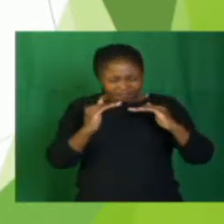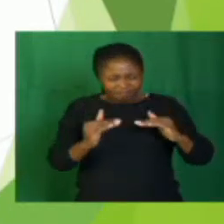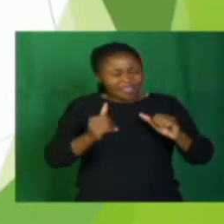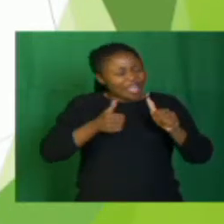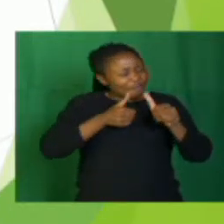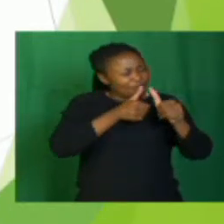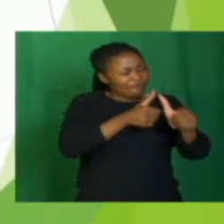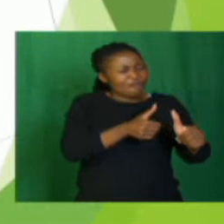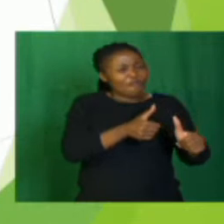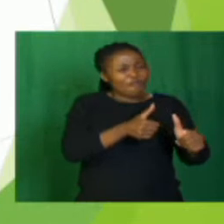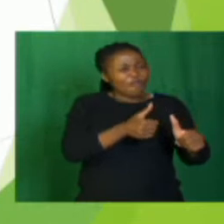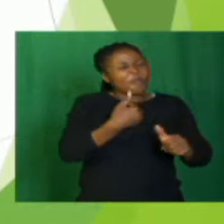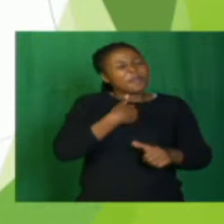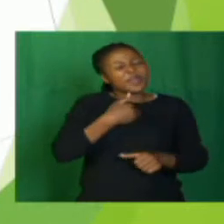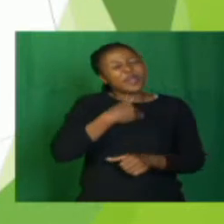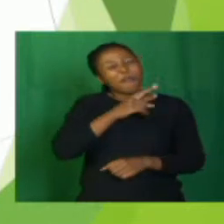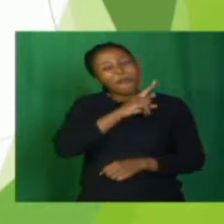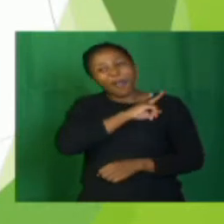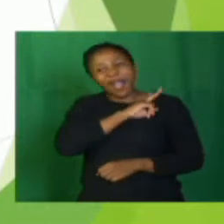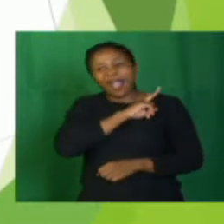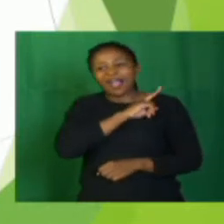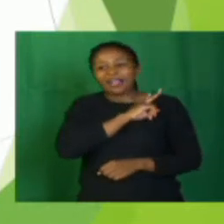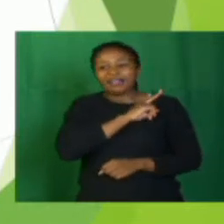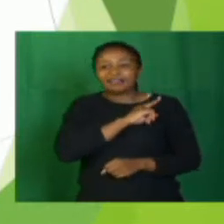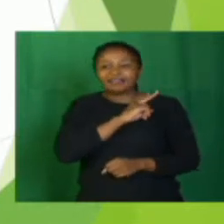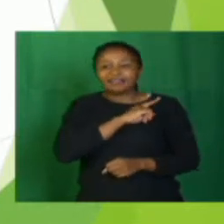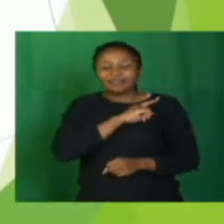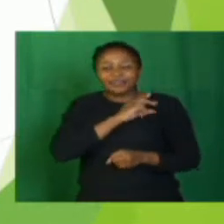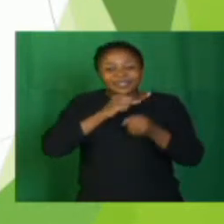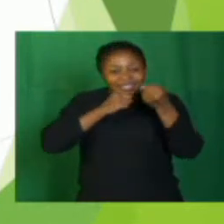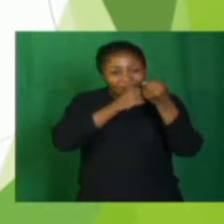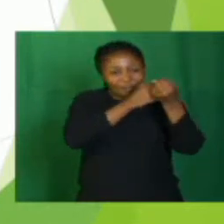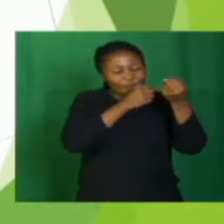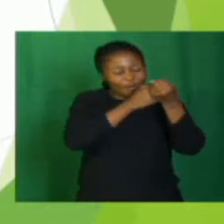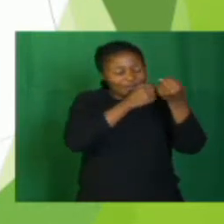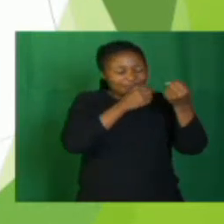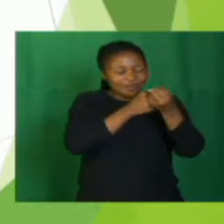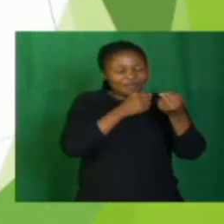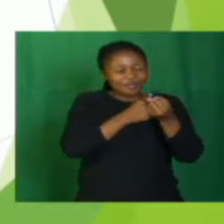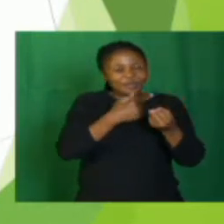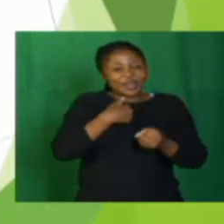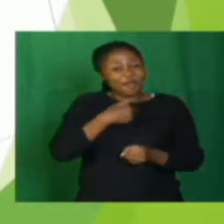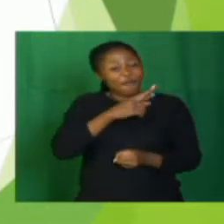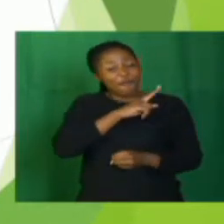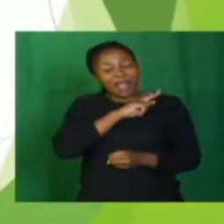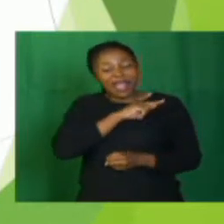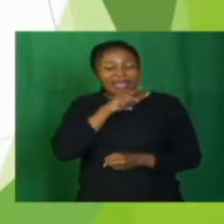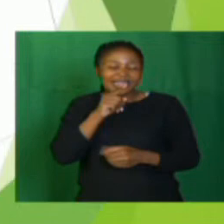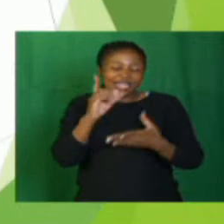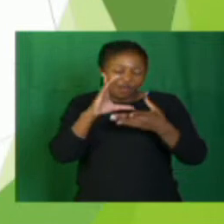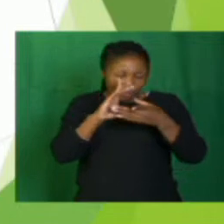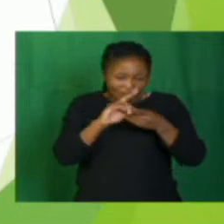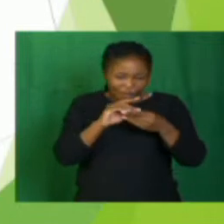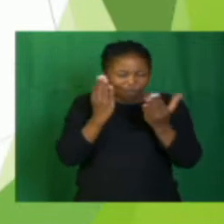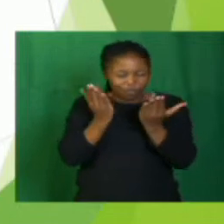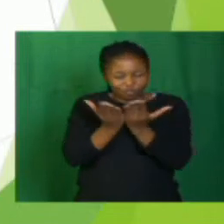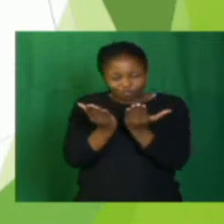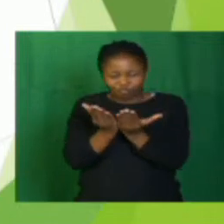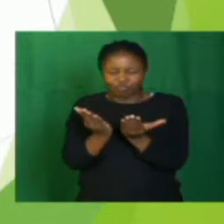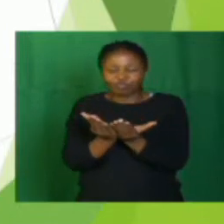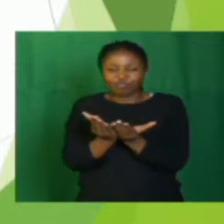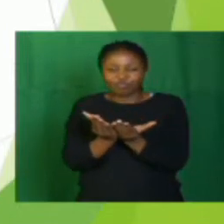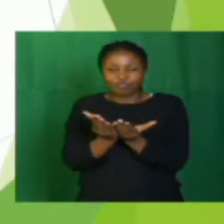justification. Why am I saying one of the fundamental merits of homeschooling is that it enables the